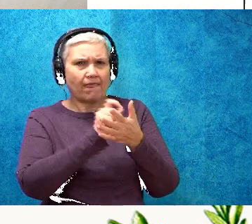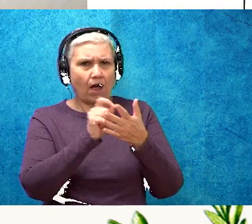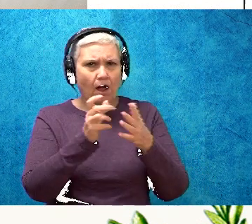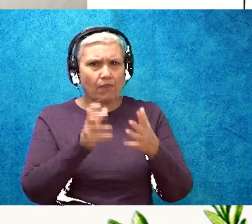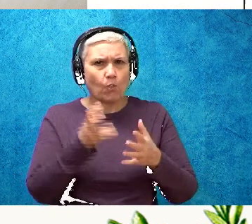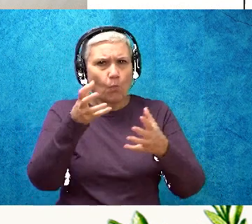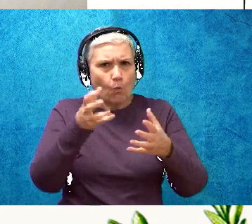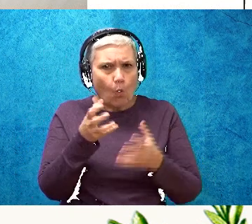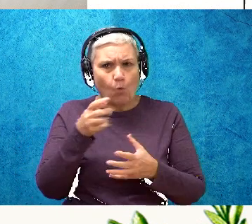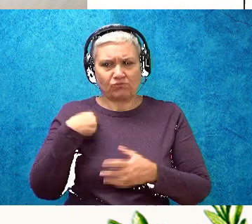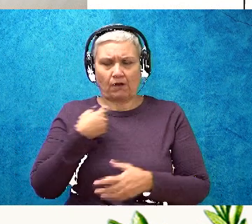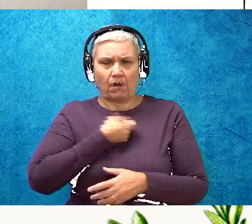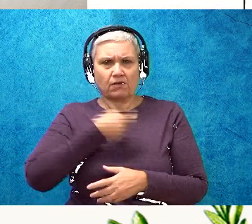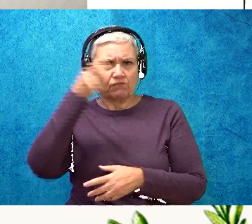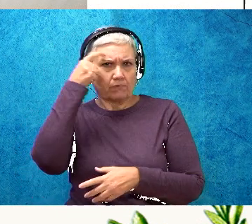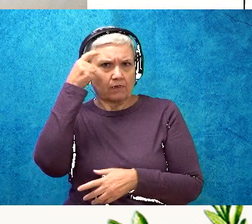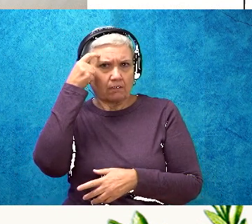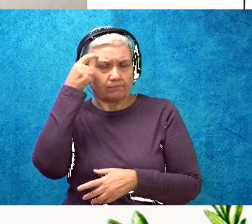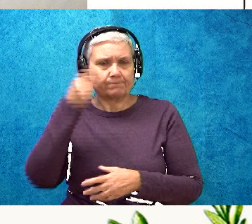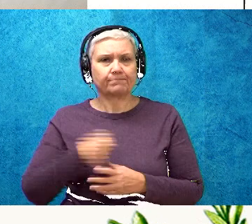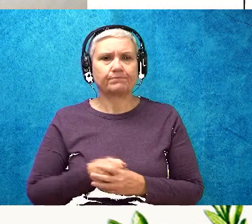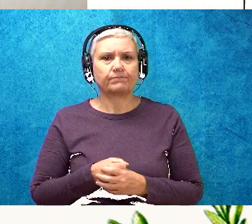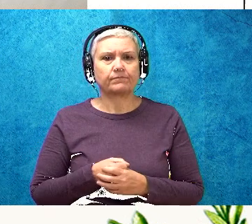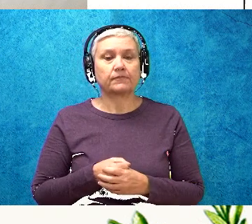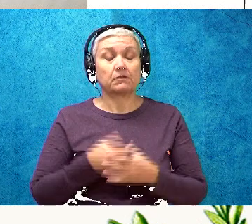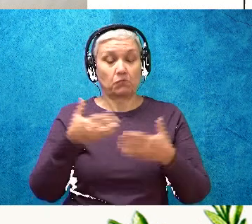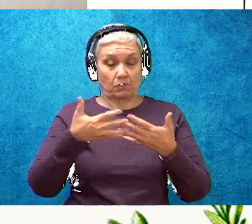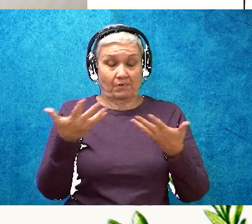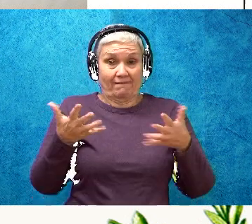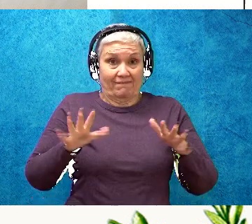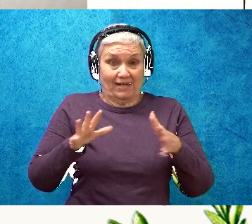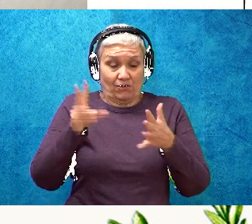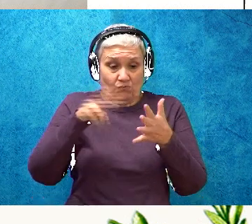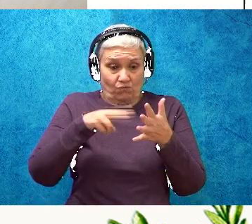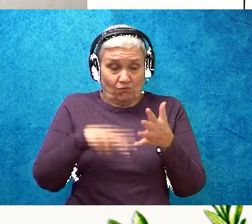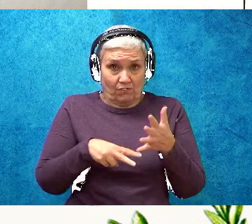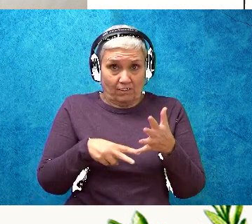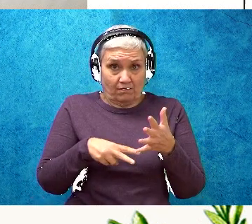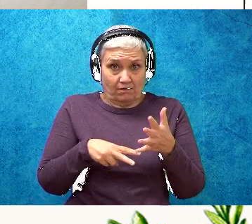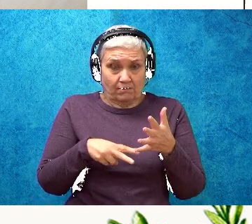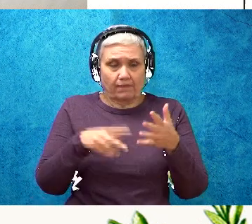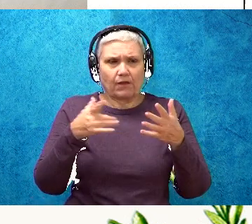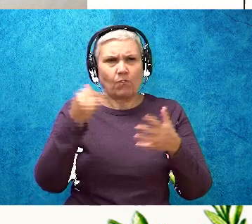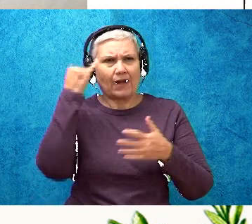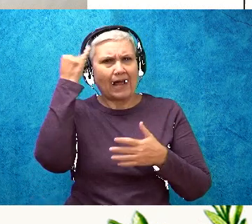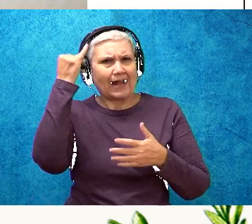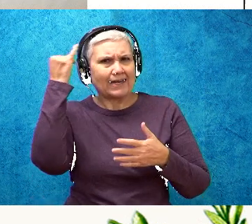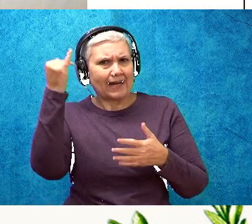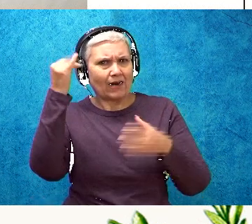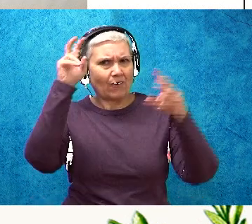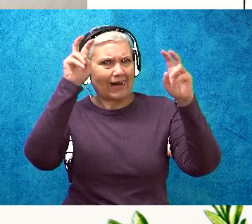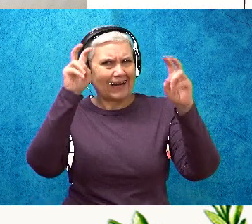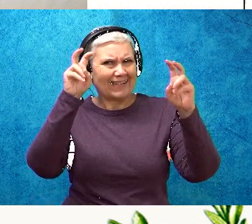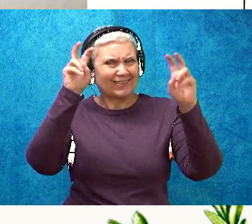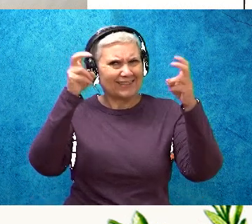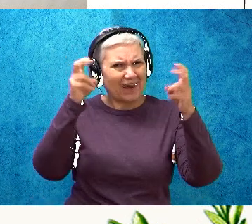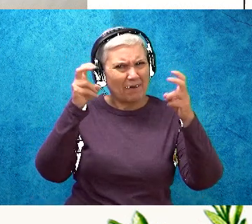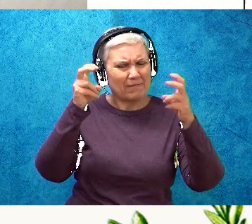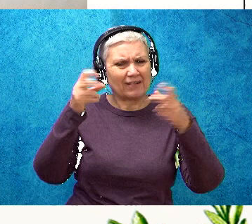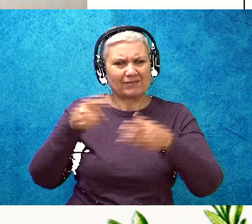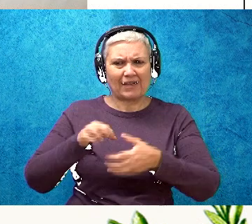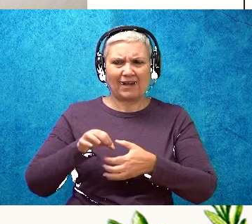work. After reading, we need to think about what idea or topics that stay with us. And lastly, what will